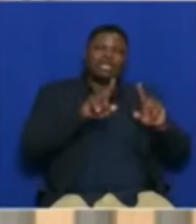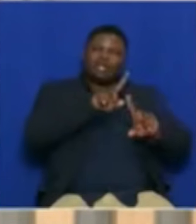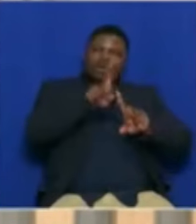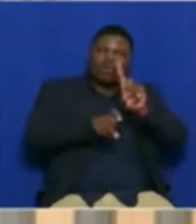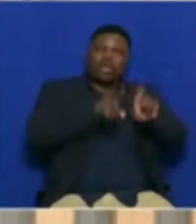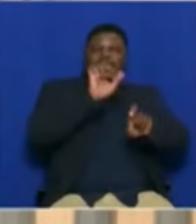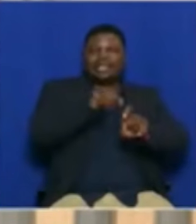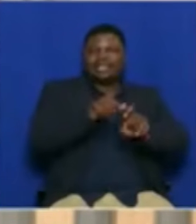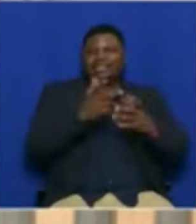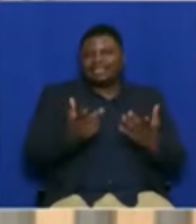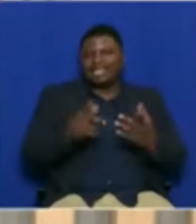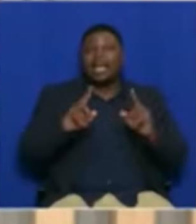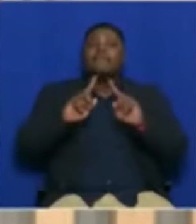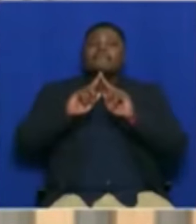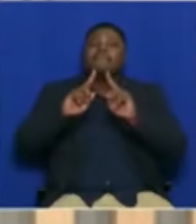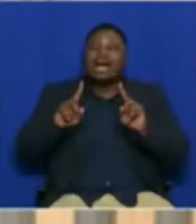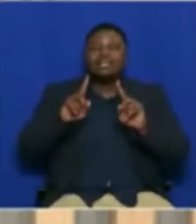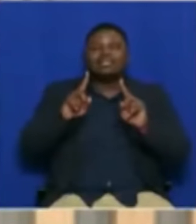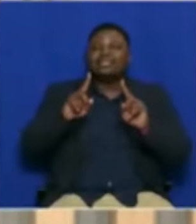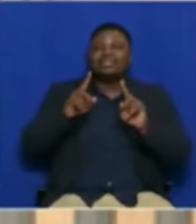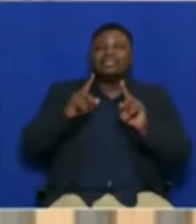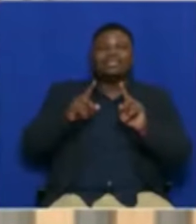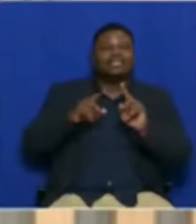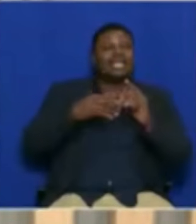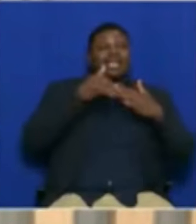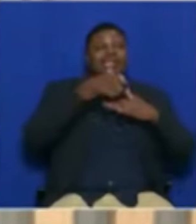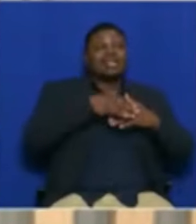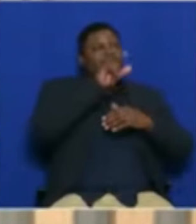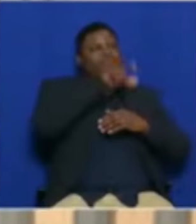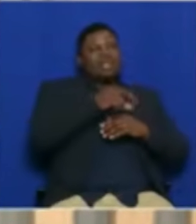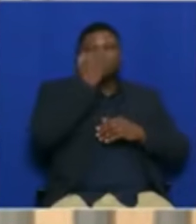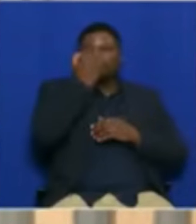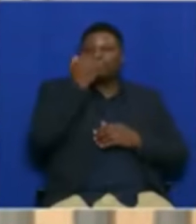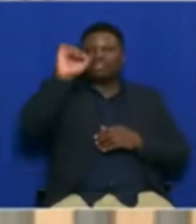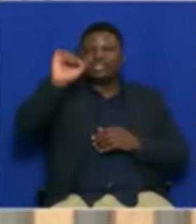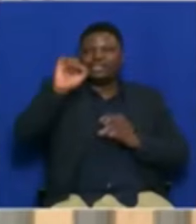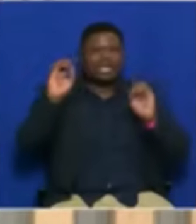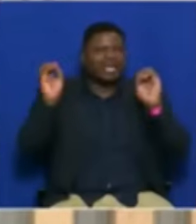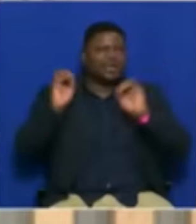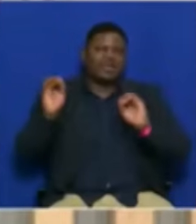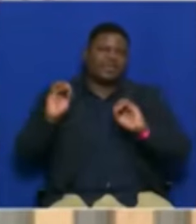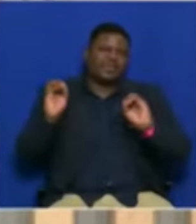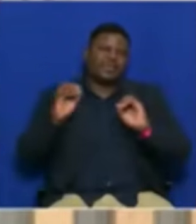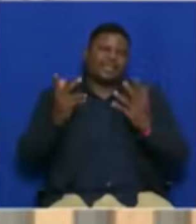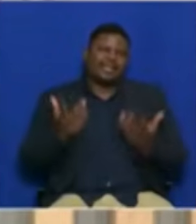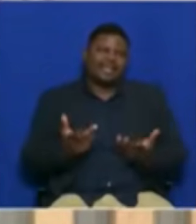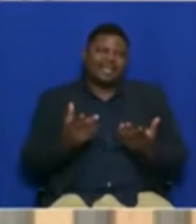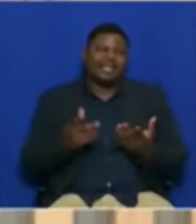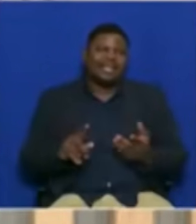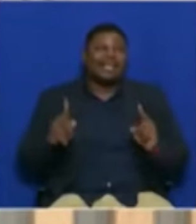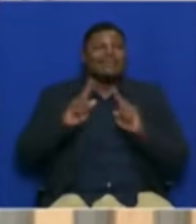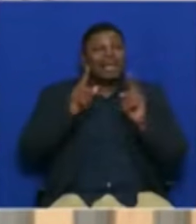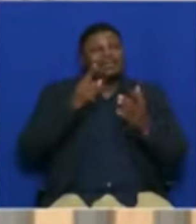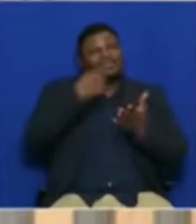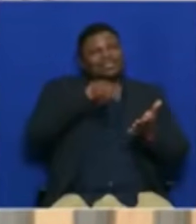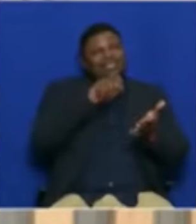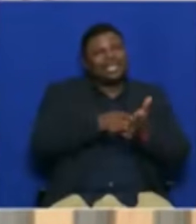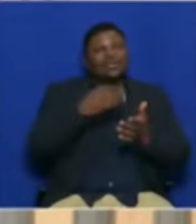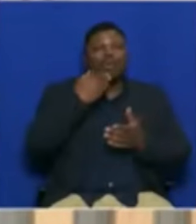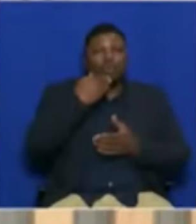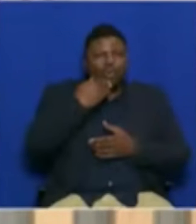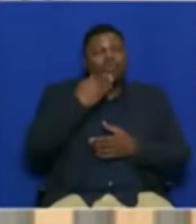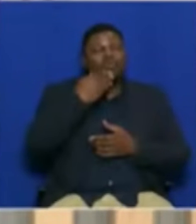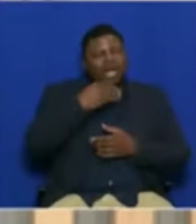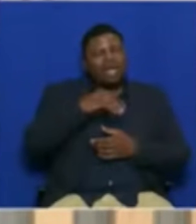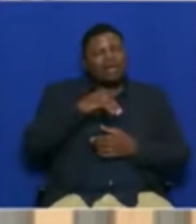its existence. I'm not aware of anybody making issue with the fact that it was signed by Brigadier Ngube. So I'm just trying to understand, when you